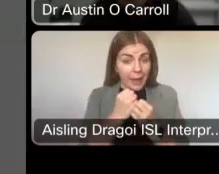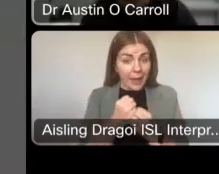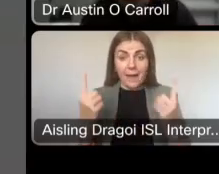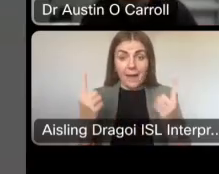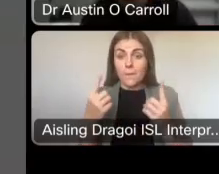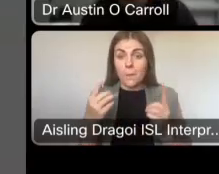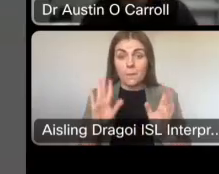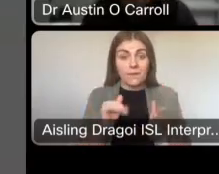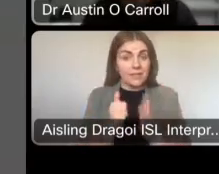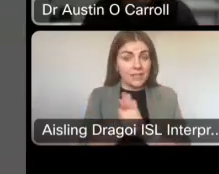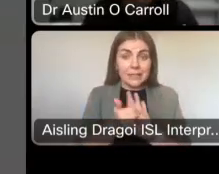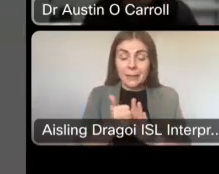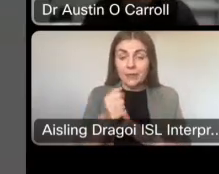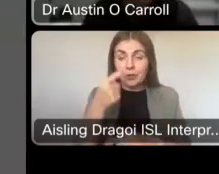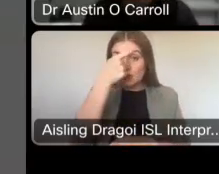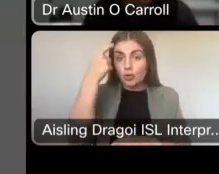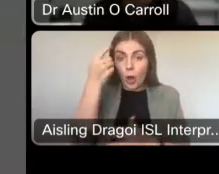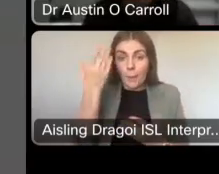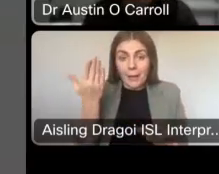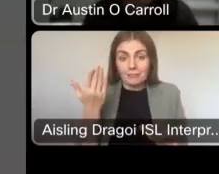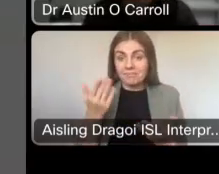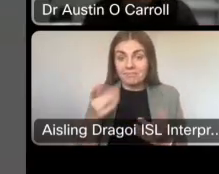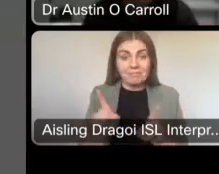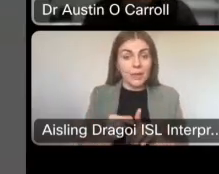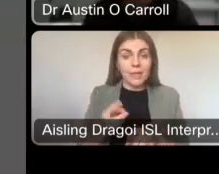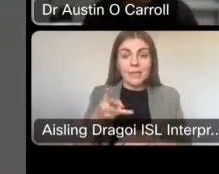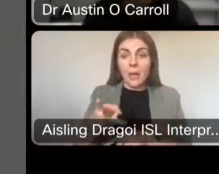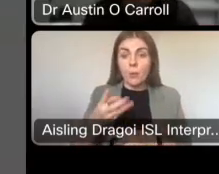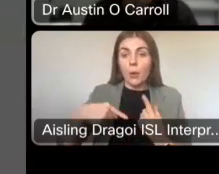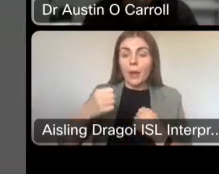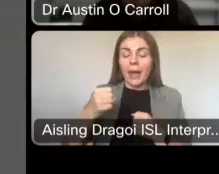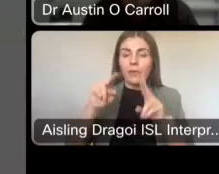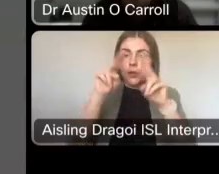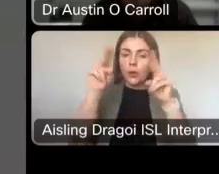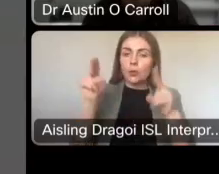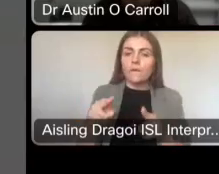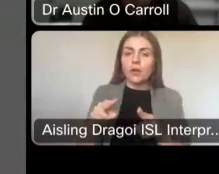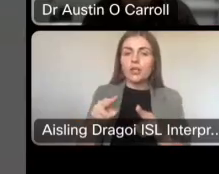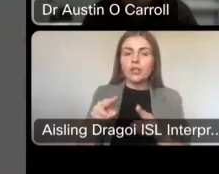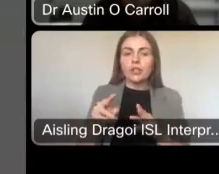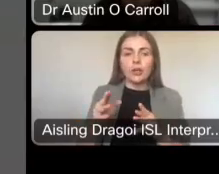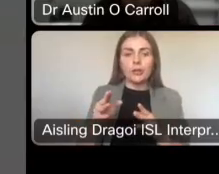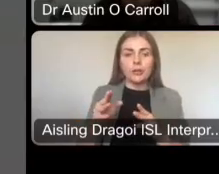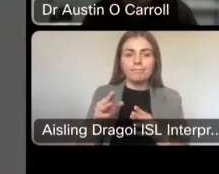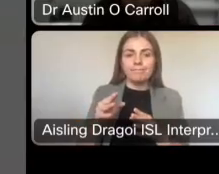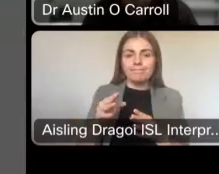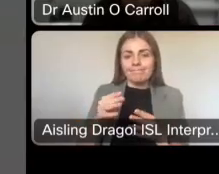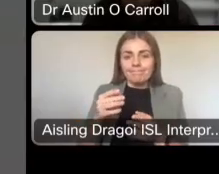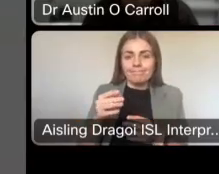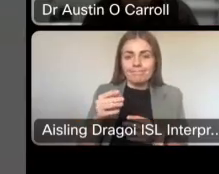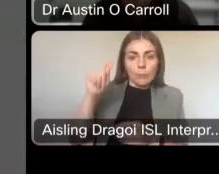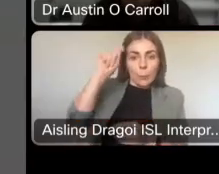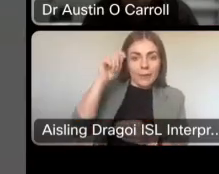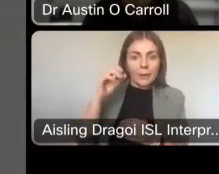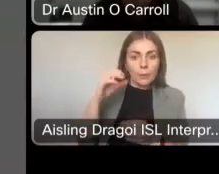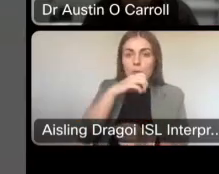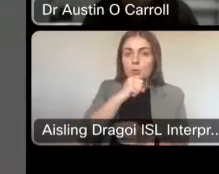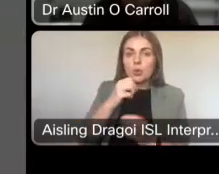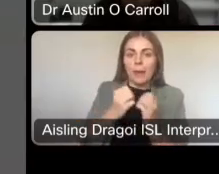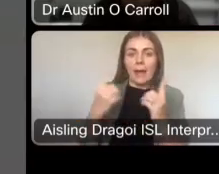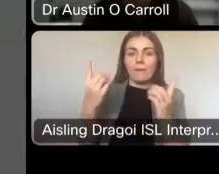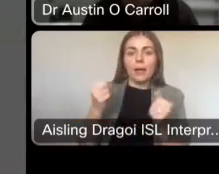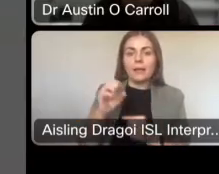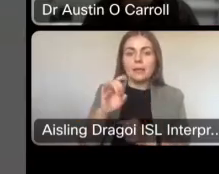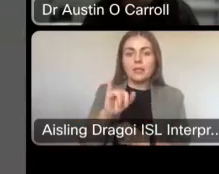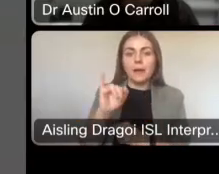experienced trauma. Same way as we had this universal precautions for people with HIV. You just presume everybody. You don't presume. And once you make that and